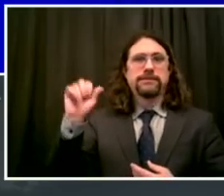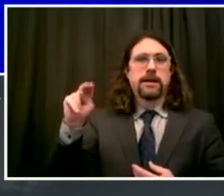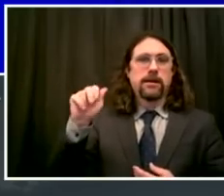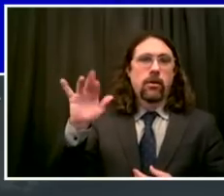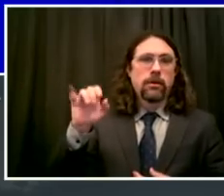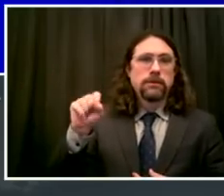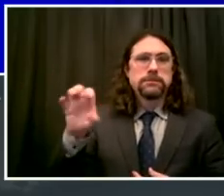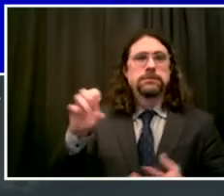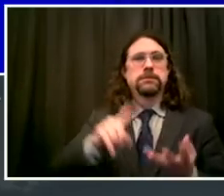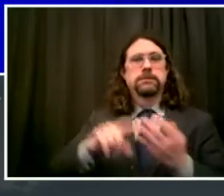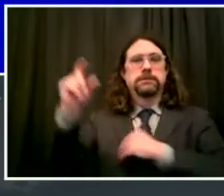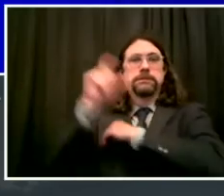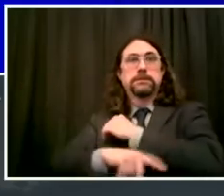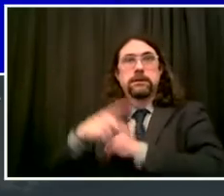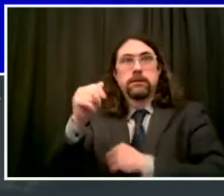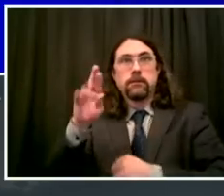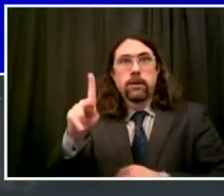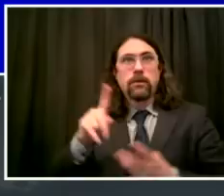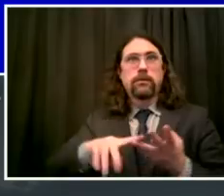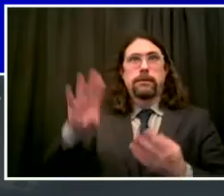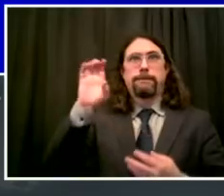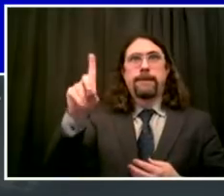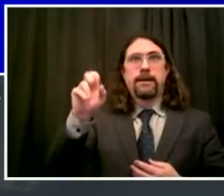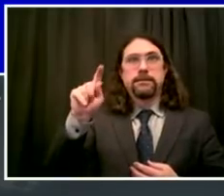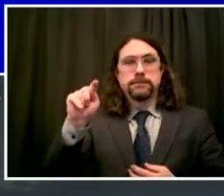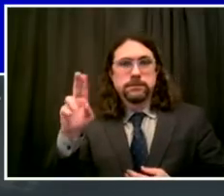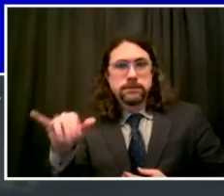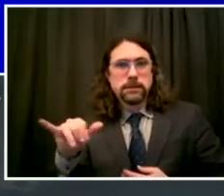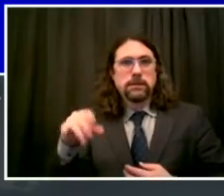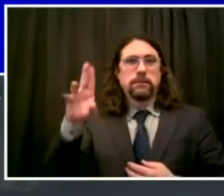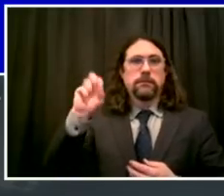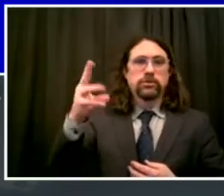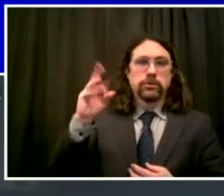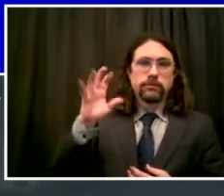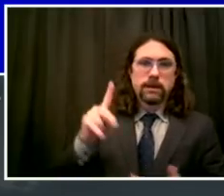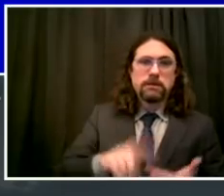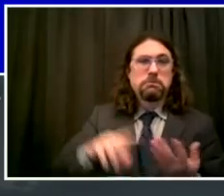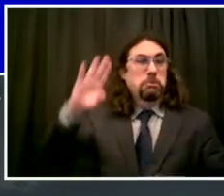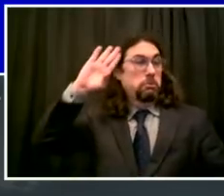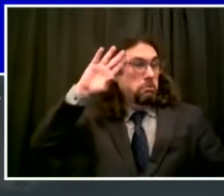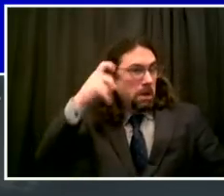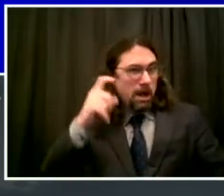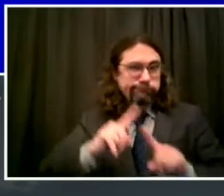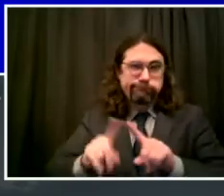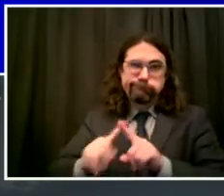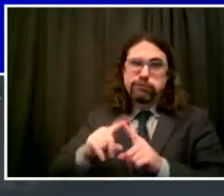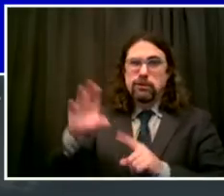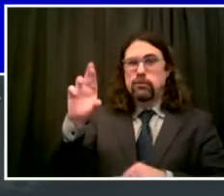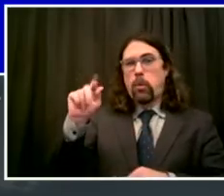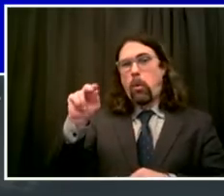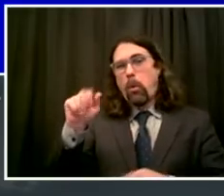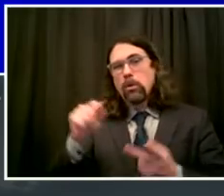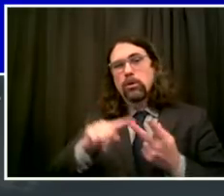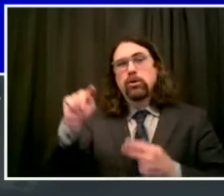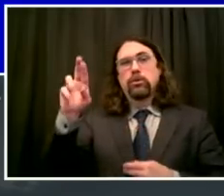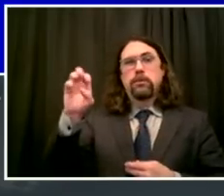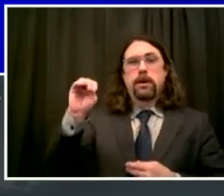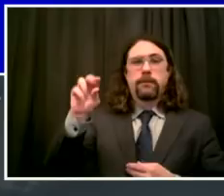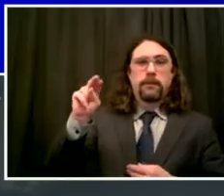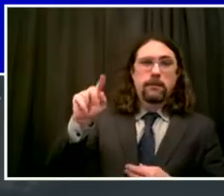and Morrisania, Bronx Park, Van Cortlandt Park, and Fordham, Northeast Bronx, Pelham and Throgs